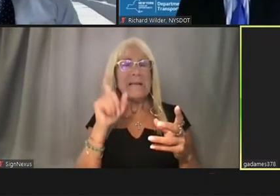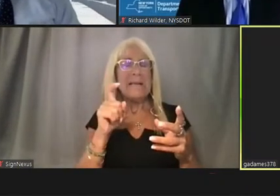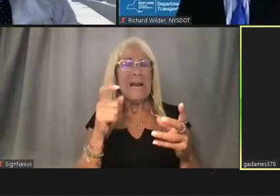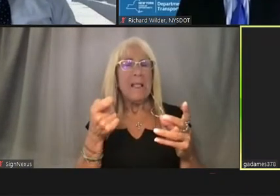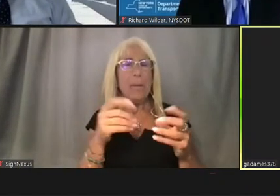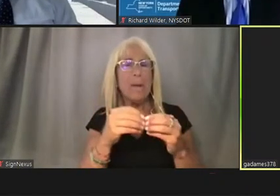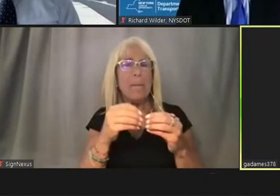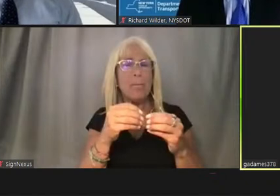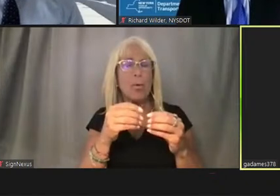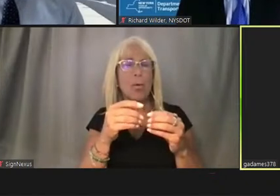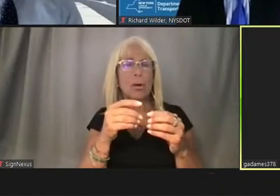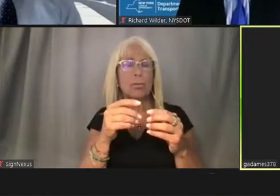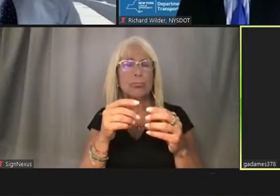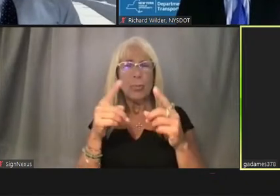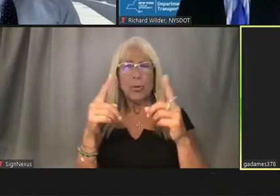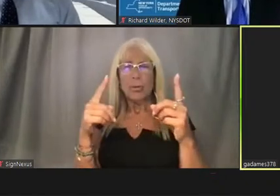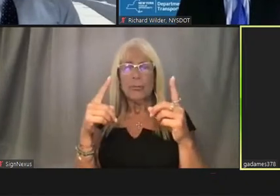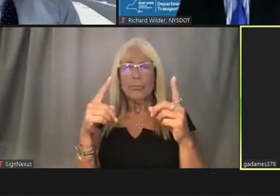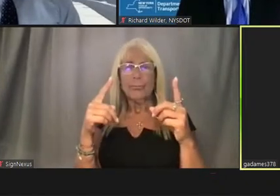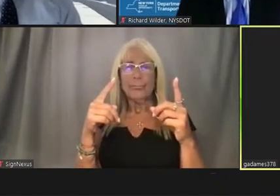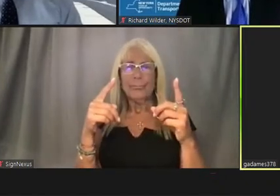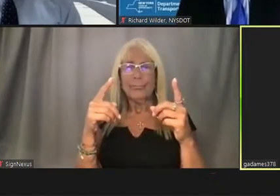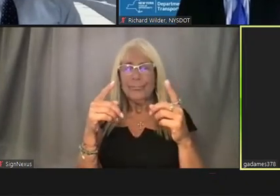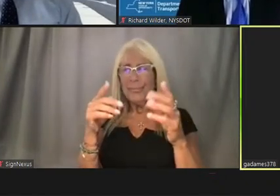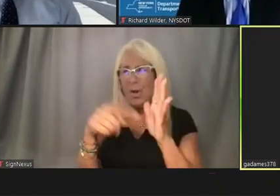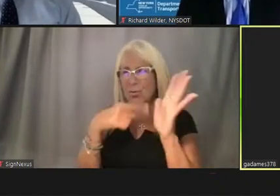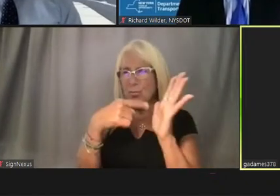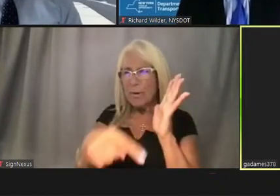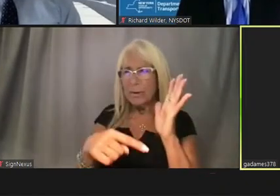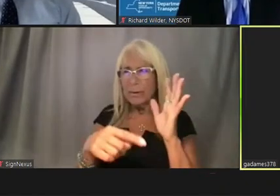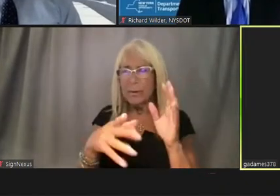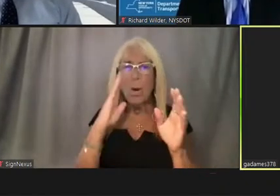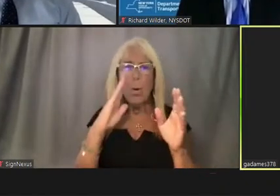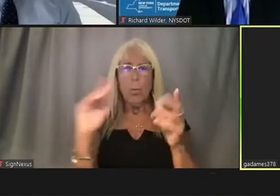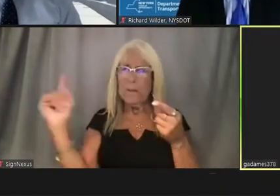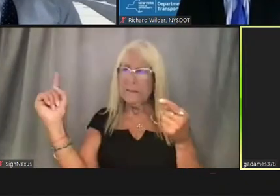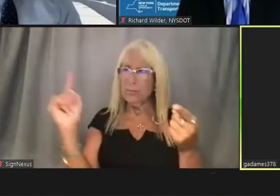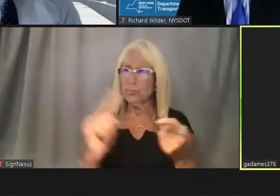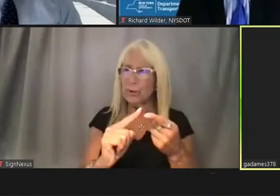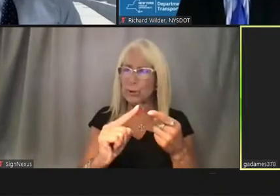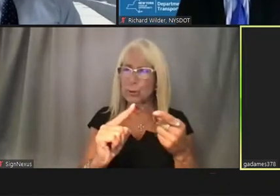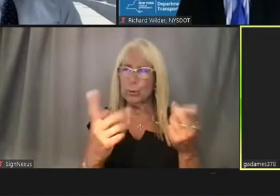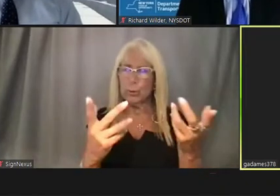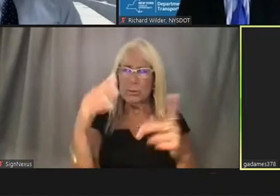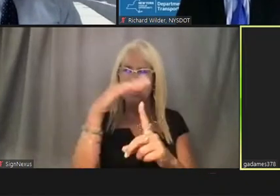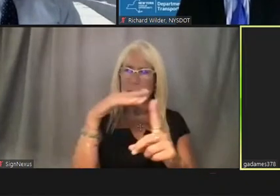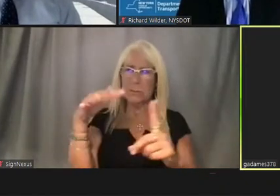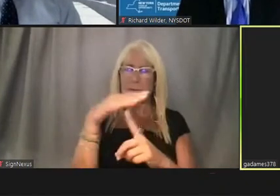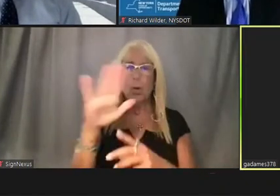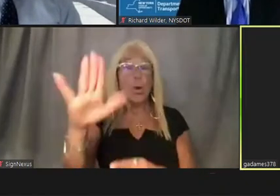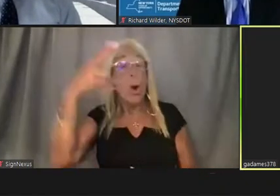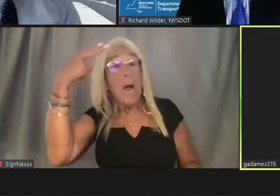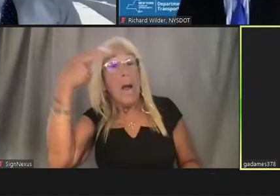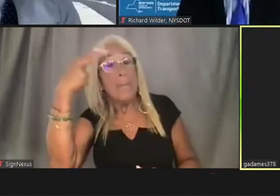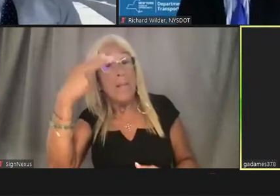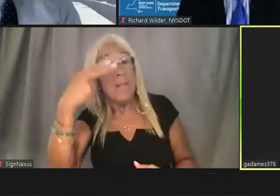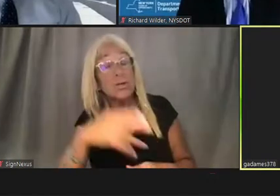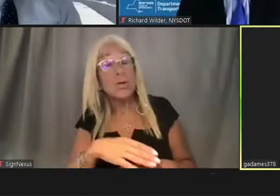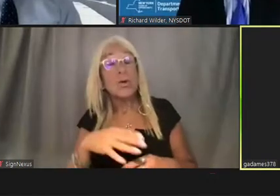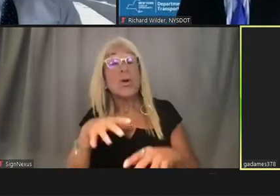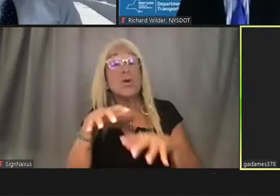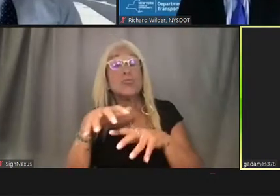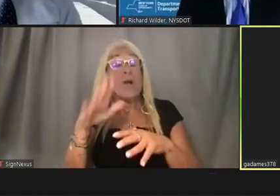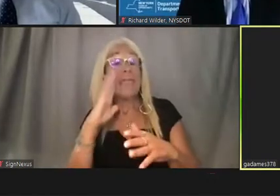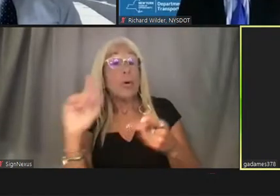traffic we do not know that we don't know that definitively your hypothesis is that traffic will be